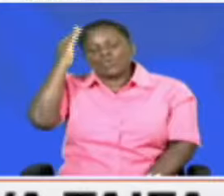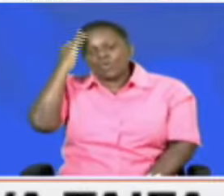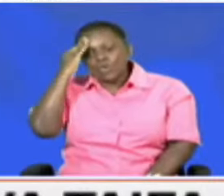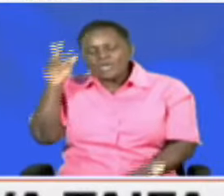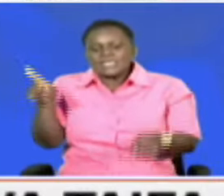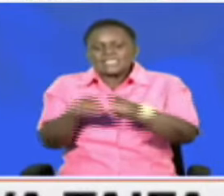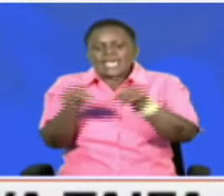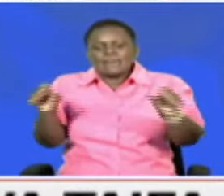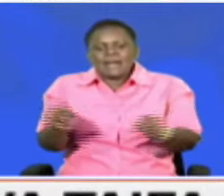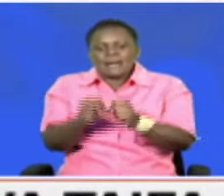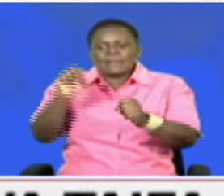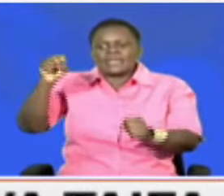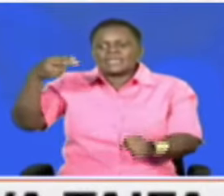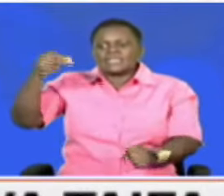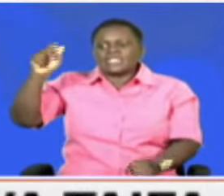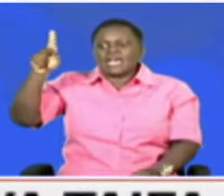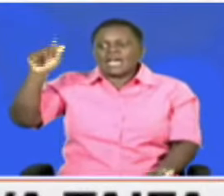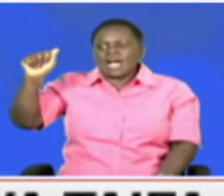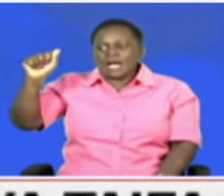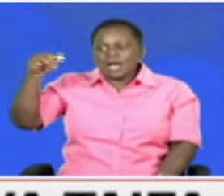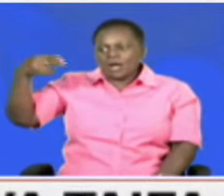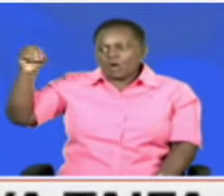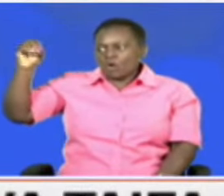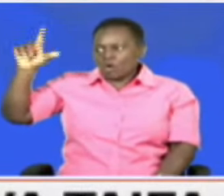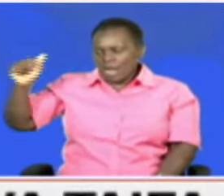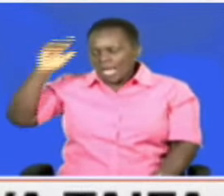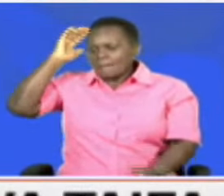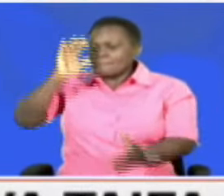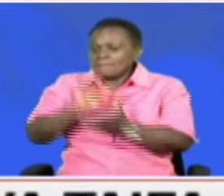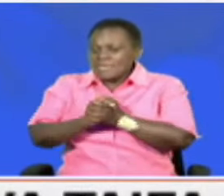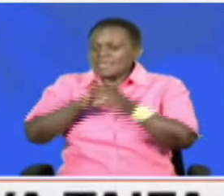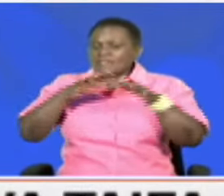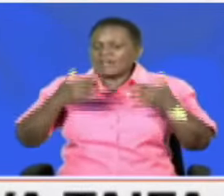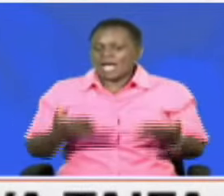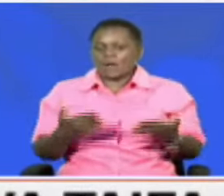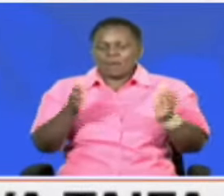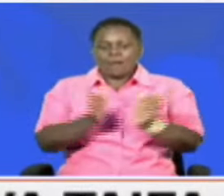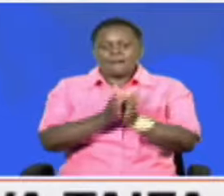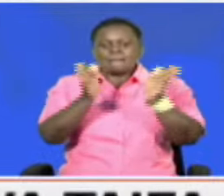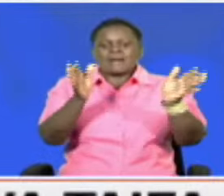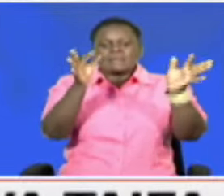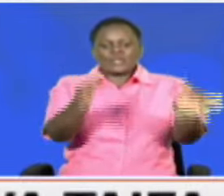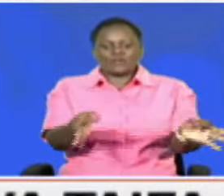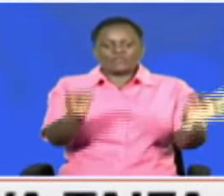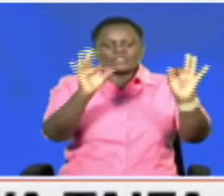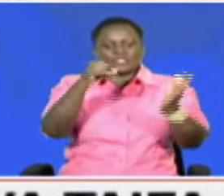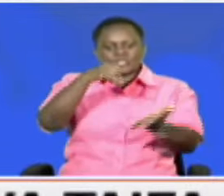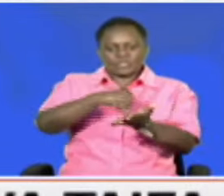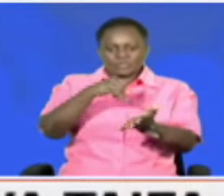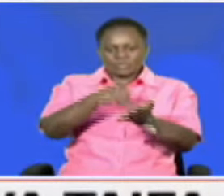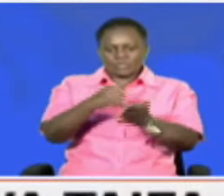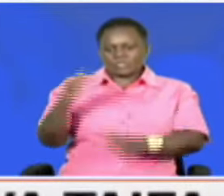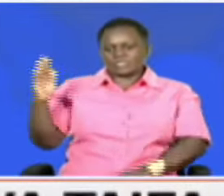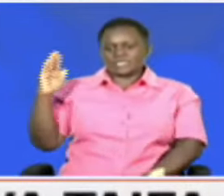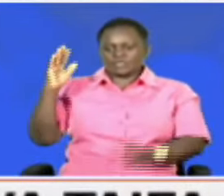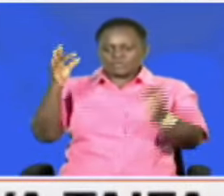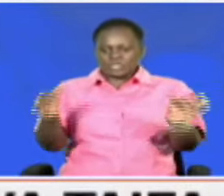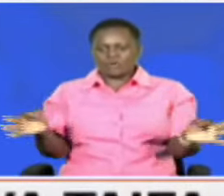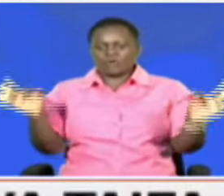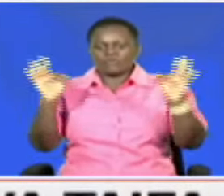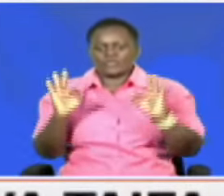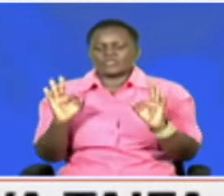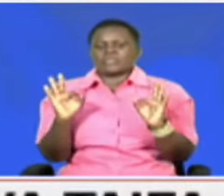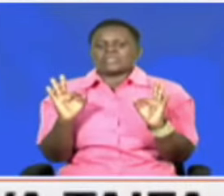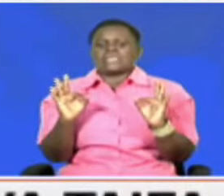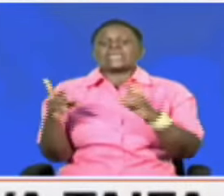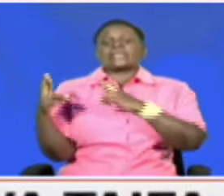the same thing happened to Shakahola. We believe that the public officials, including security officers who